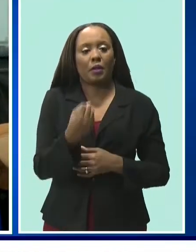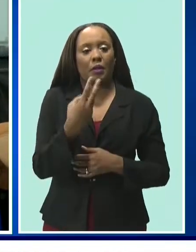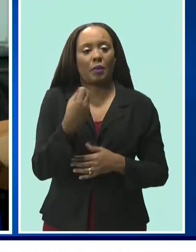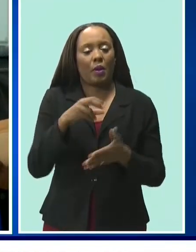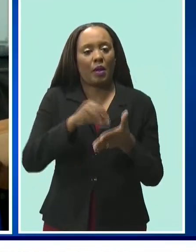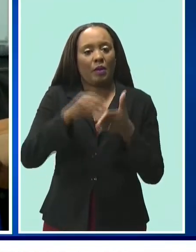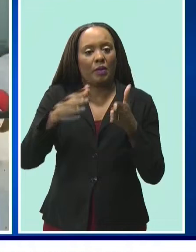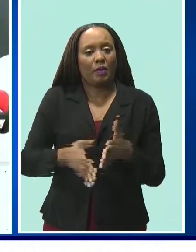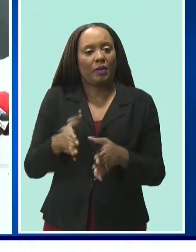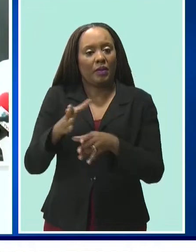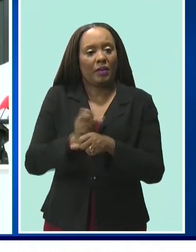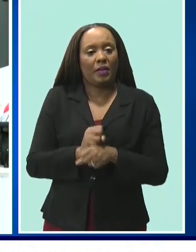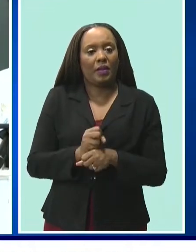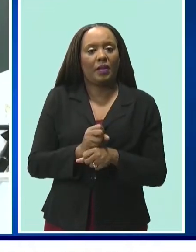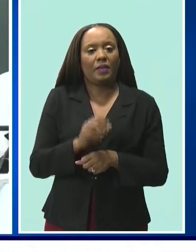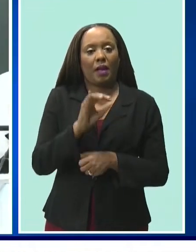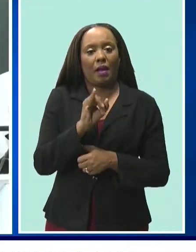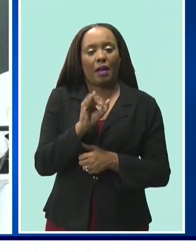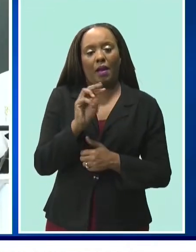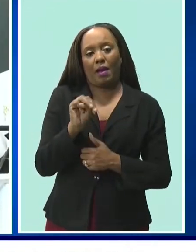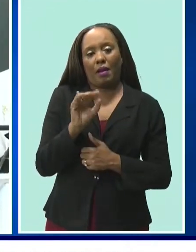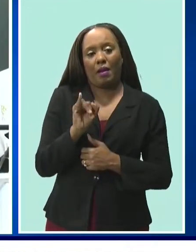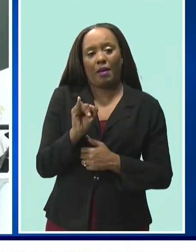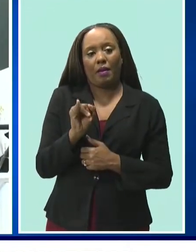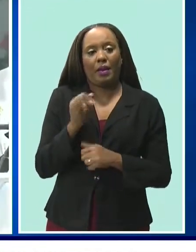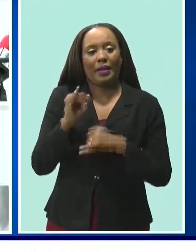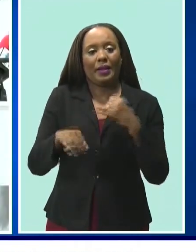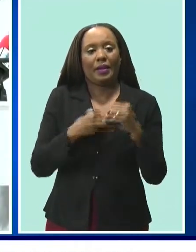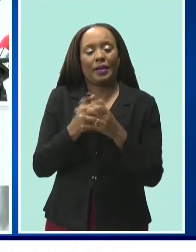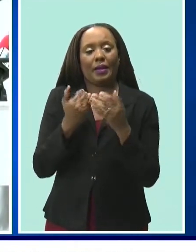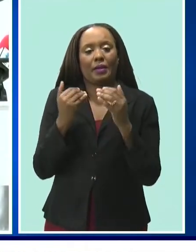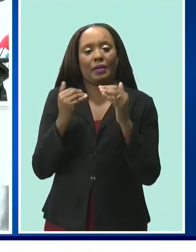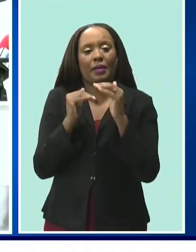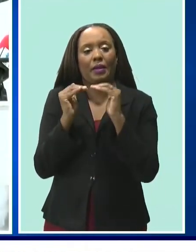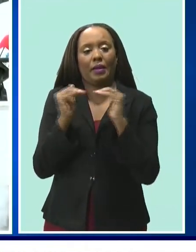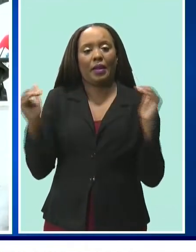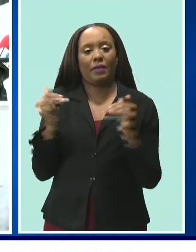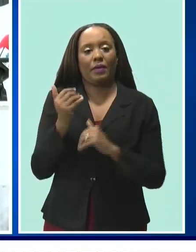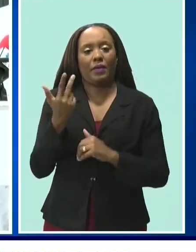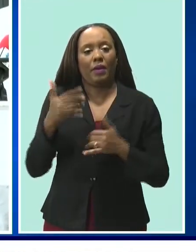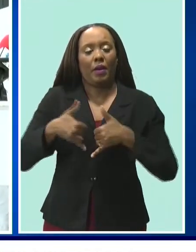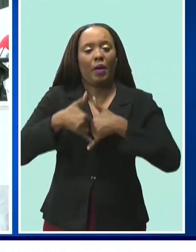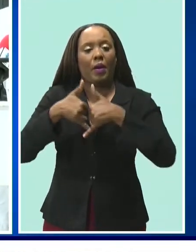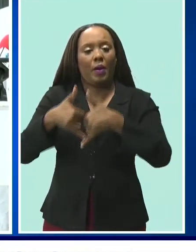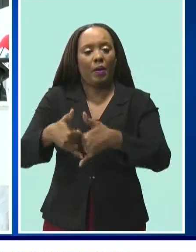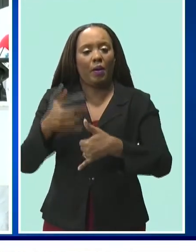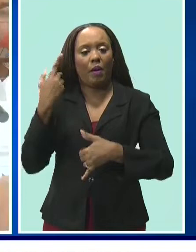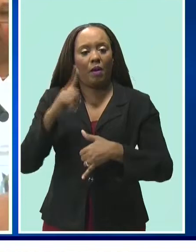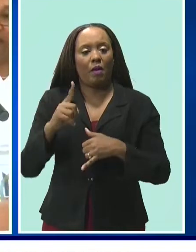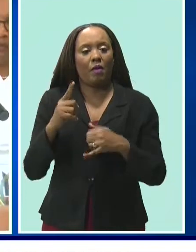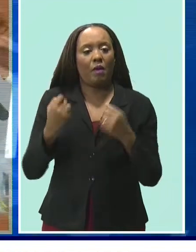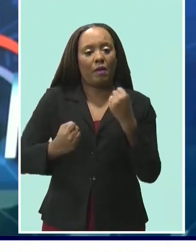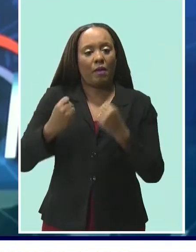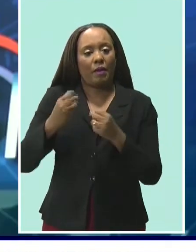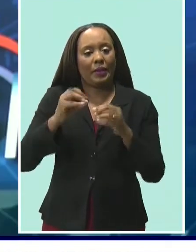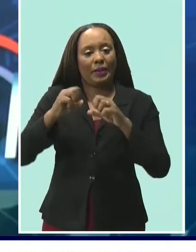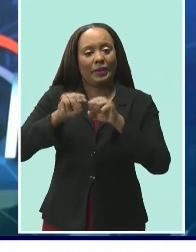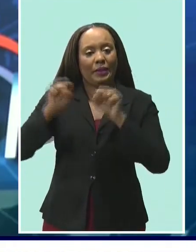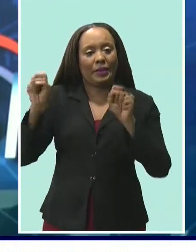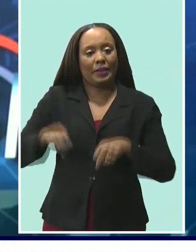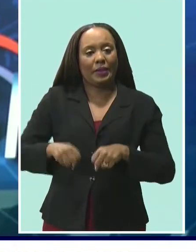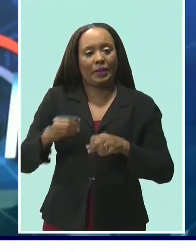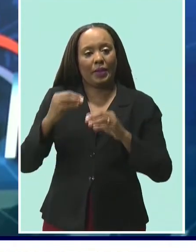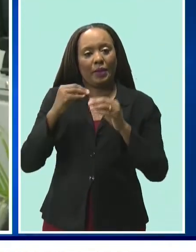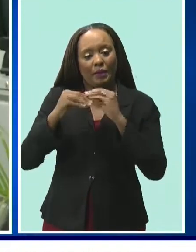their IMI International Level 3 Award in Electric Hybrid Vehicle System Repair and Replacement. This year we are rolling